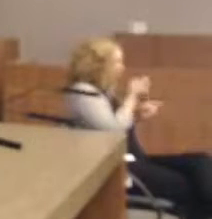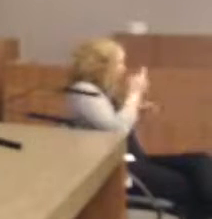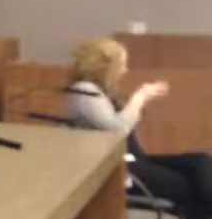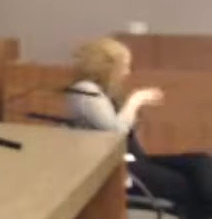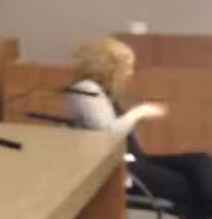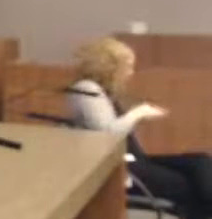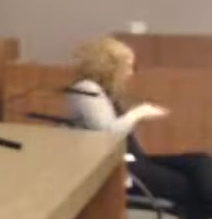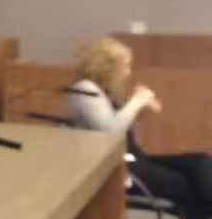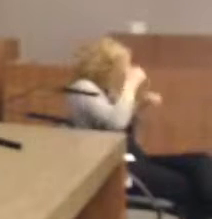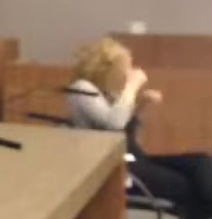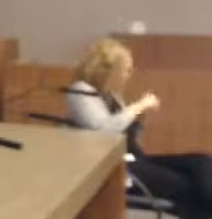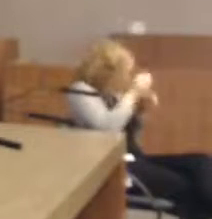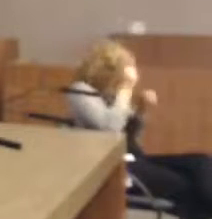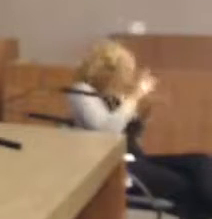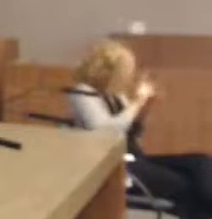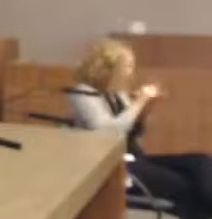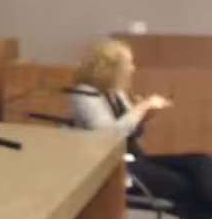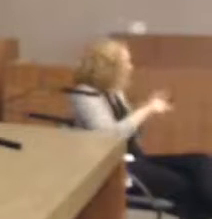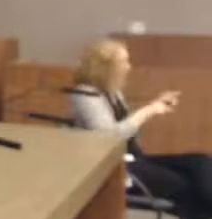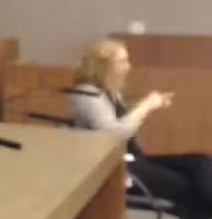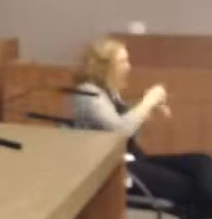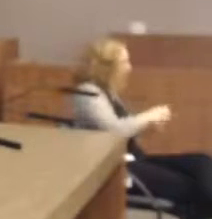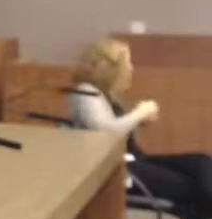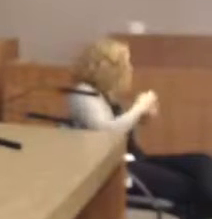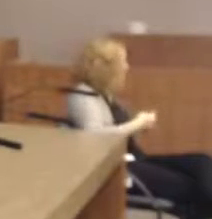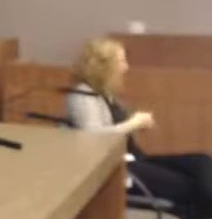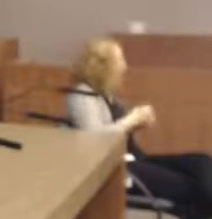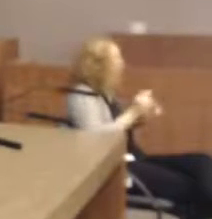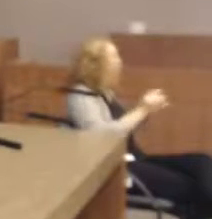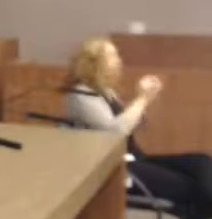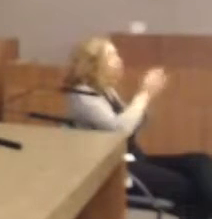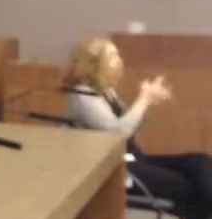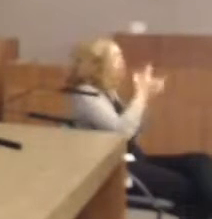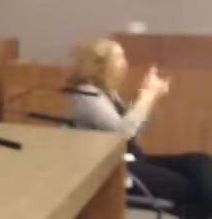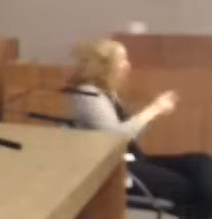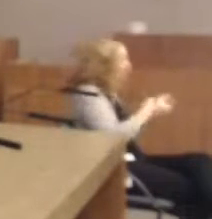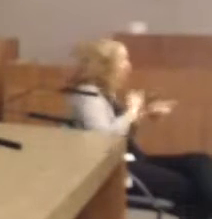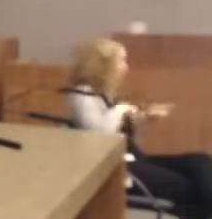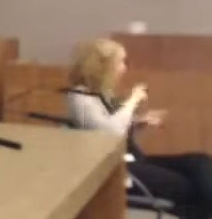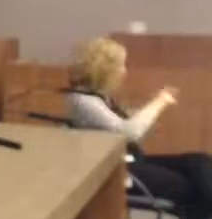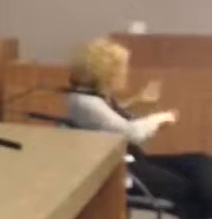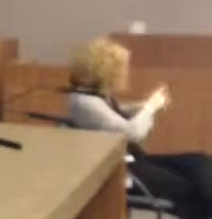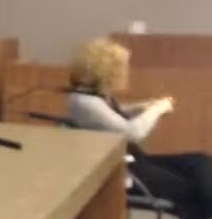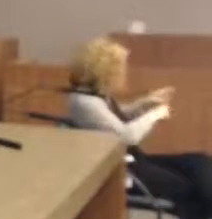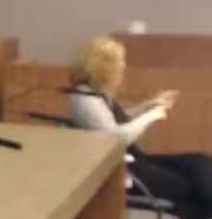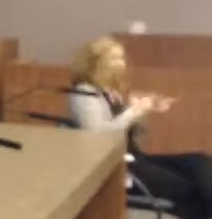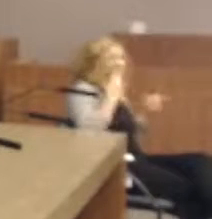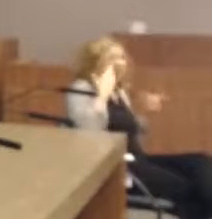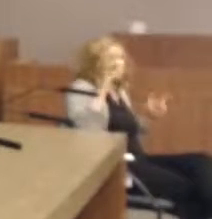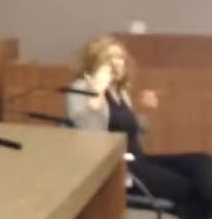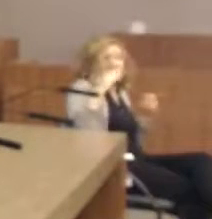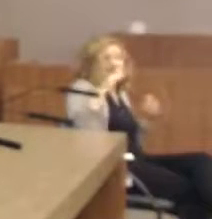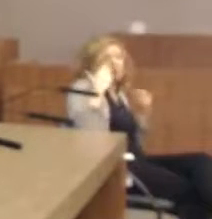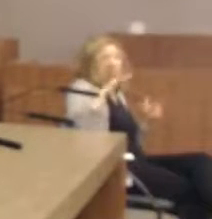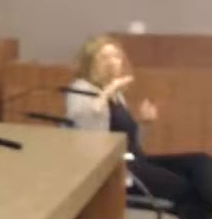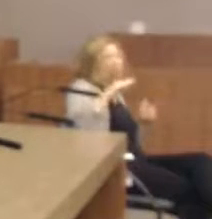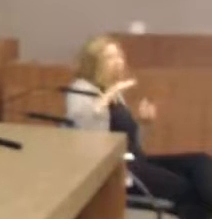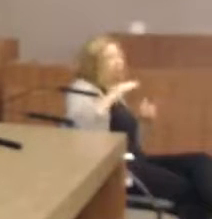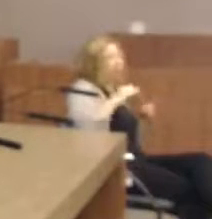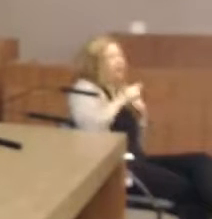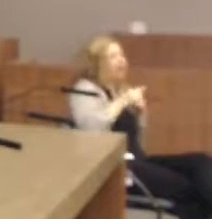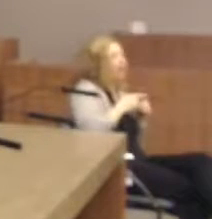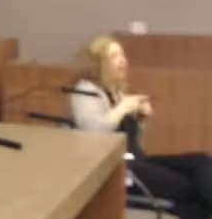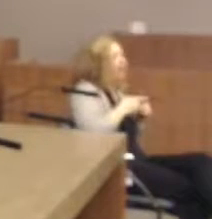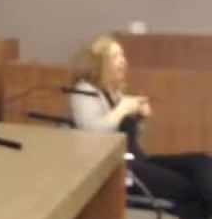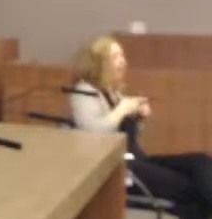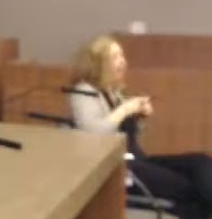recalling information later. So the trauma happens, we ask them questions, they don't know a lot of information. Pretty soon they're at